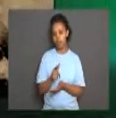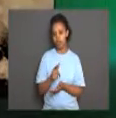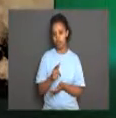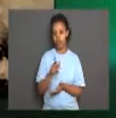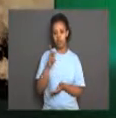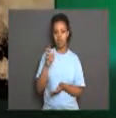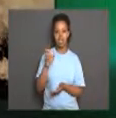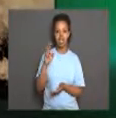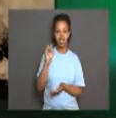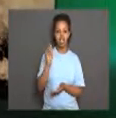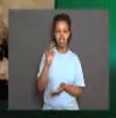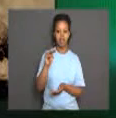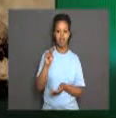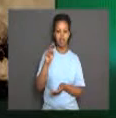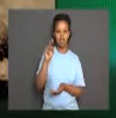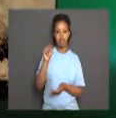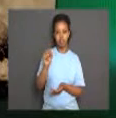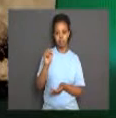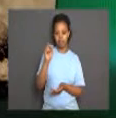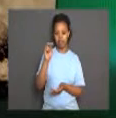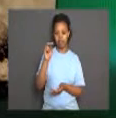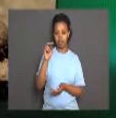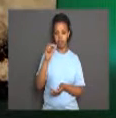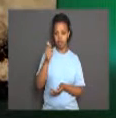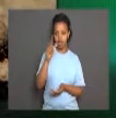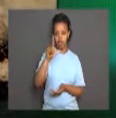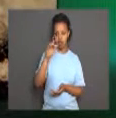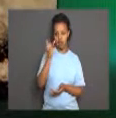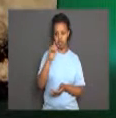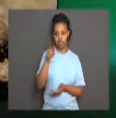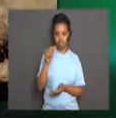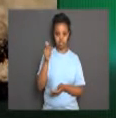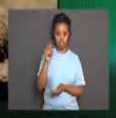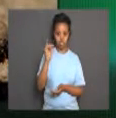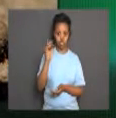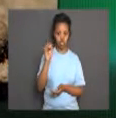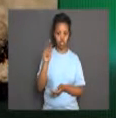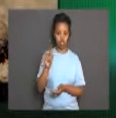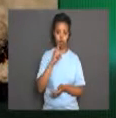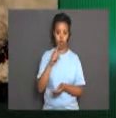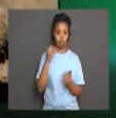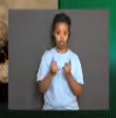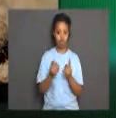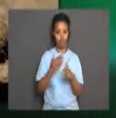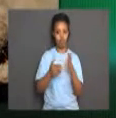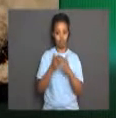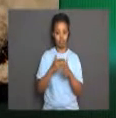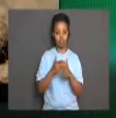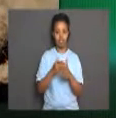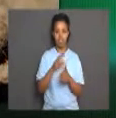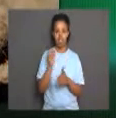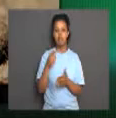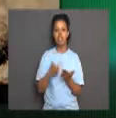Permineralization is the third stage. In this stage, minerals from water form casts of